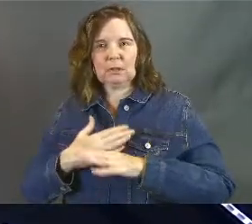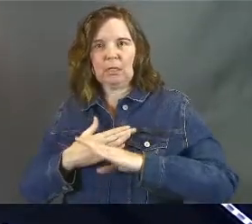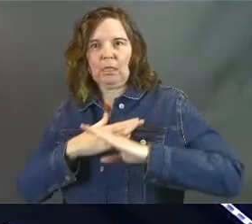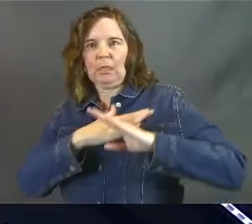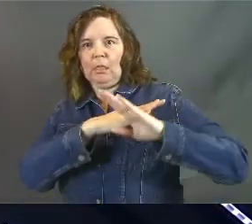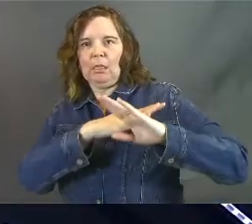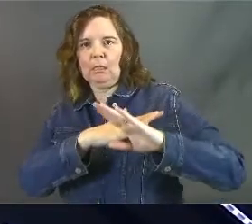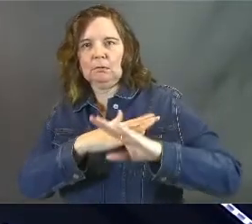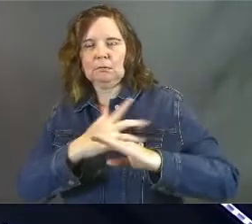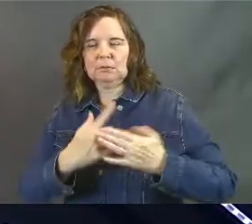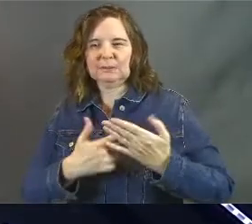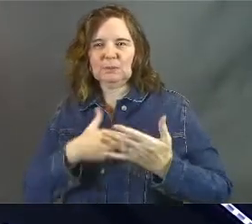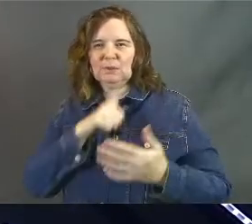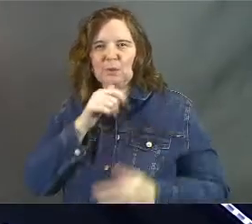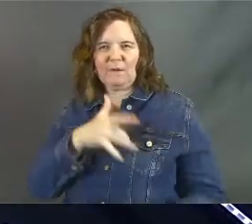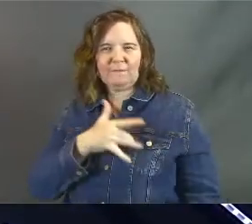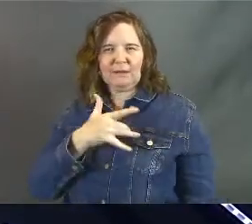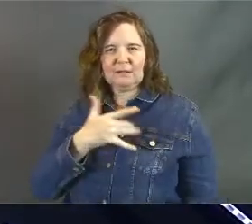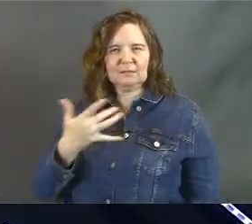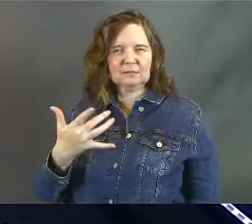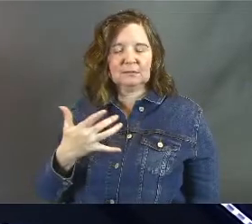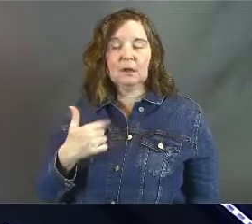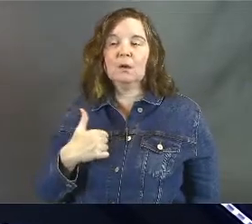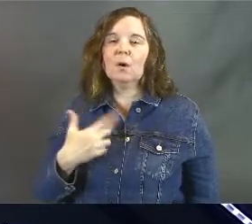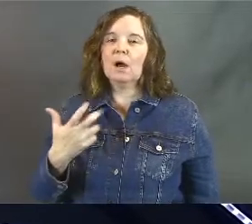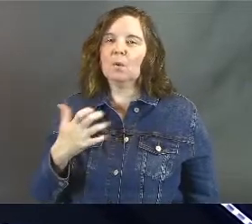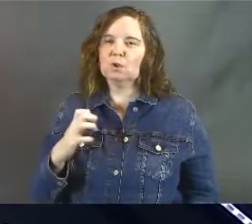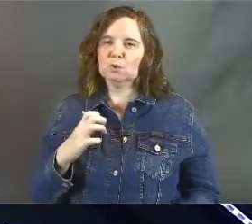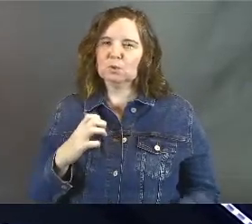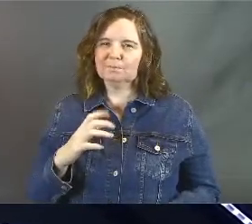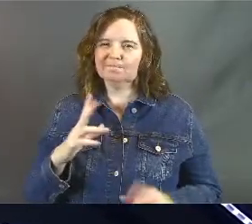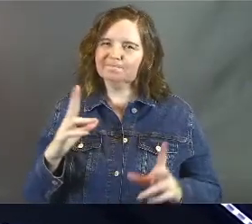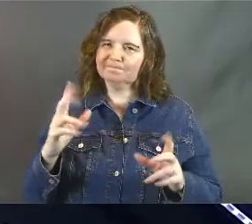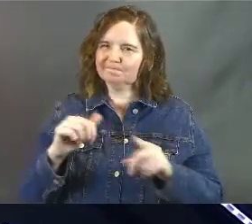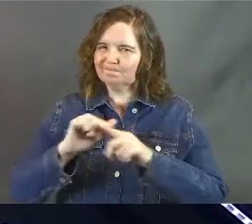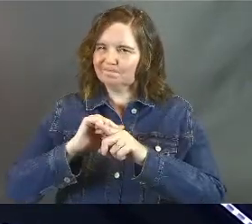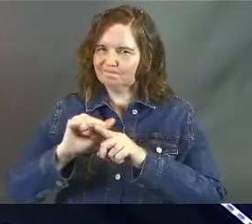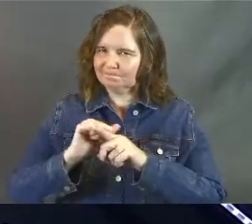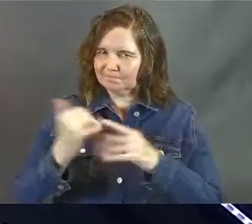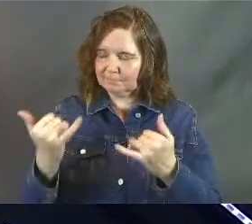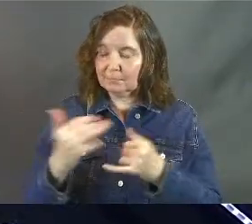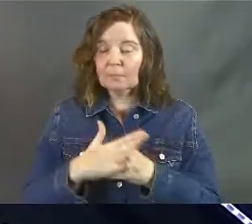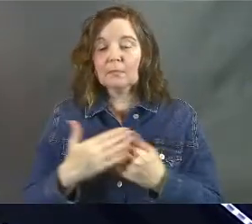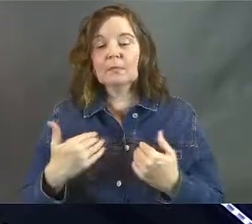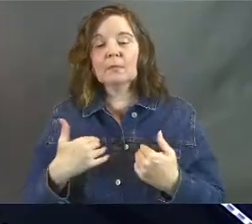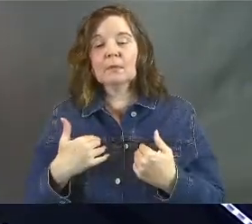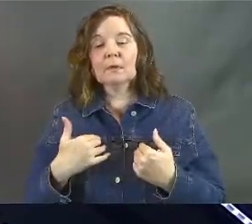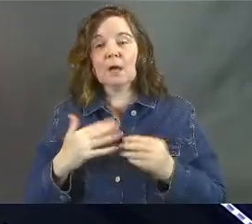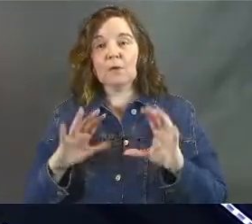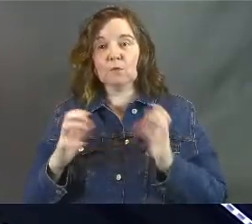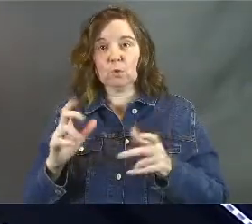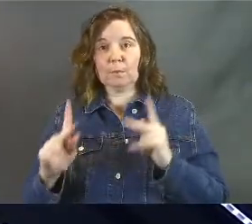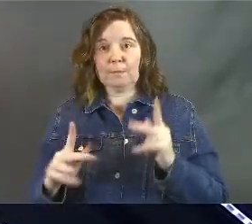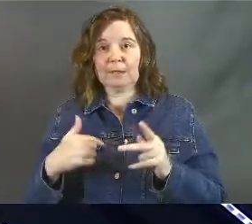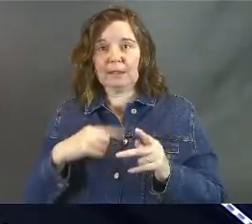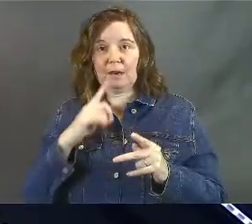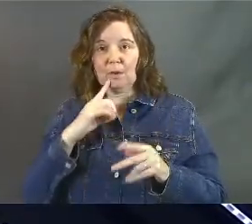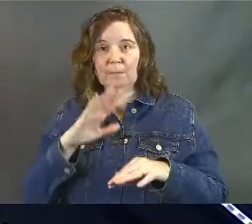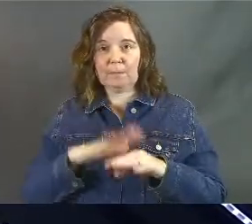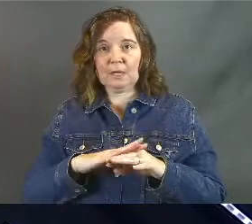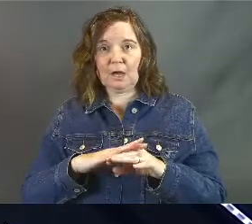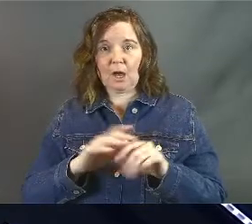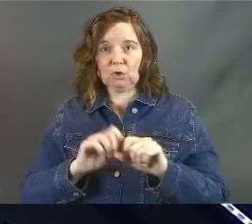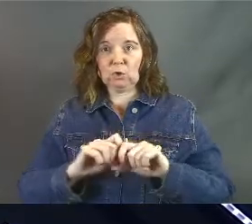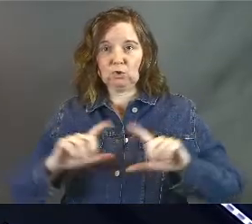way. And sometimes we just don't feel it. So I want to do a little exercise with us right now. I've got a group of people that are going to be on